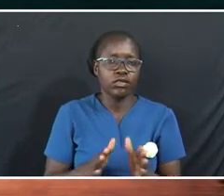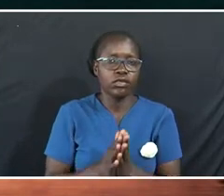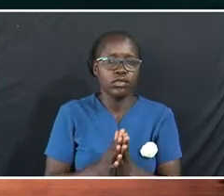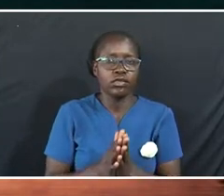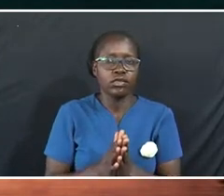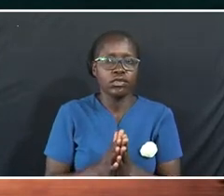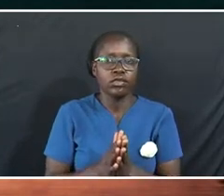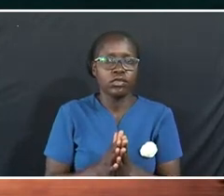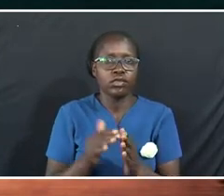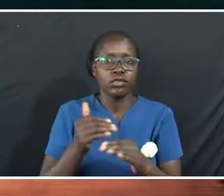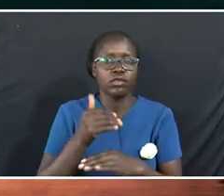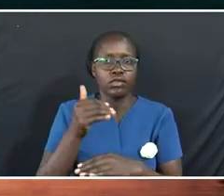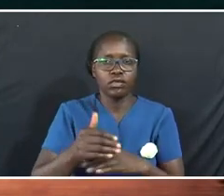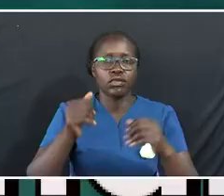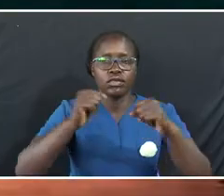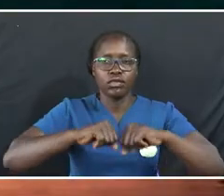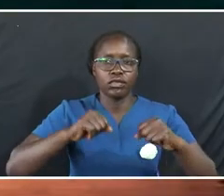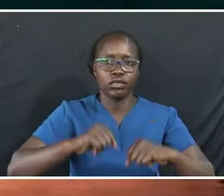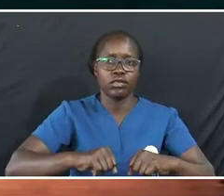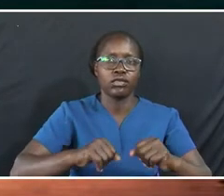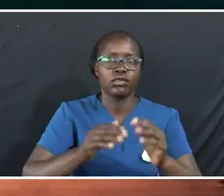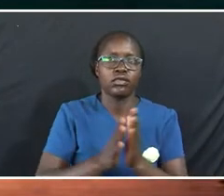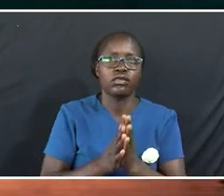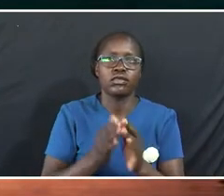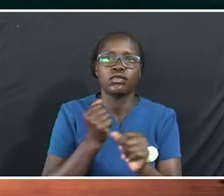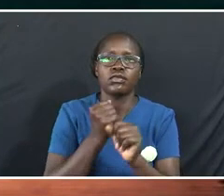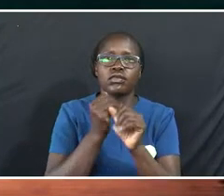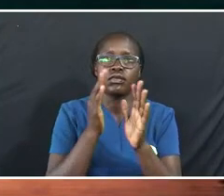Verse 1 and 2. Now,